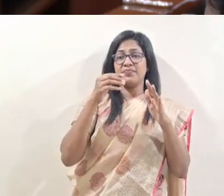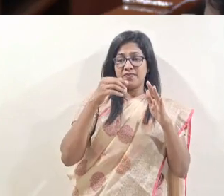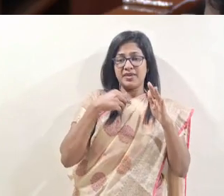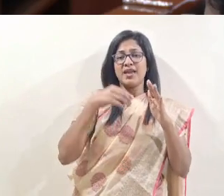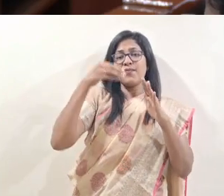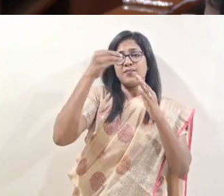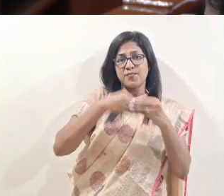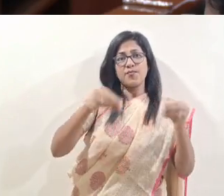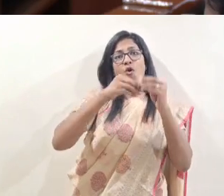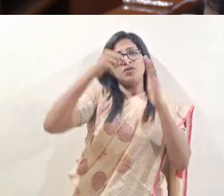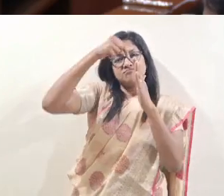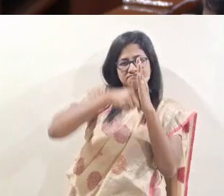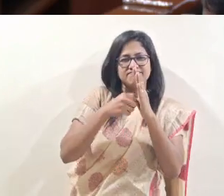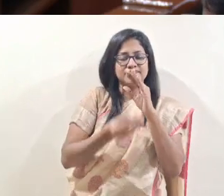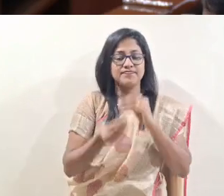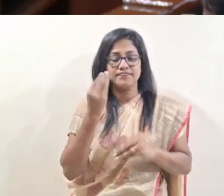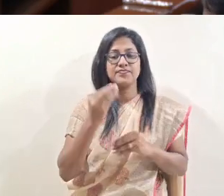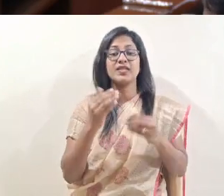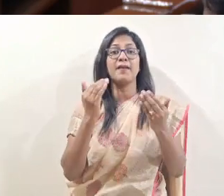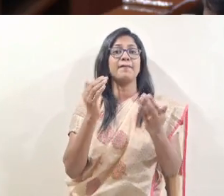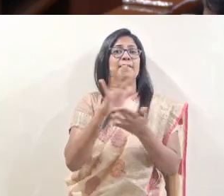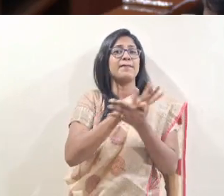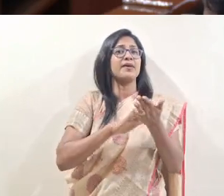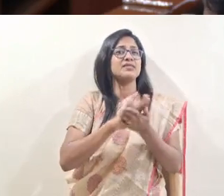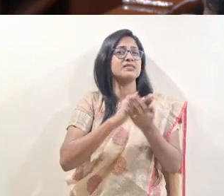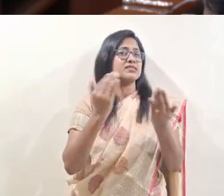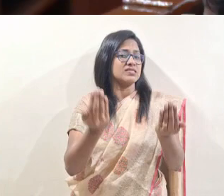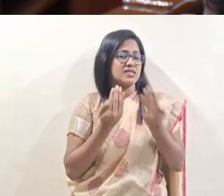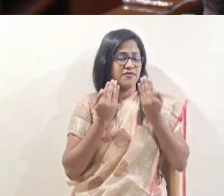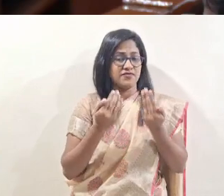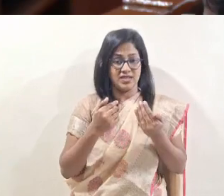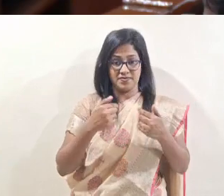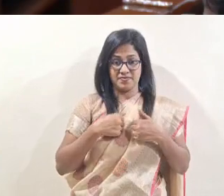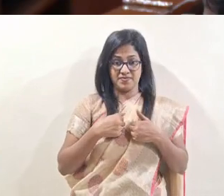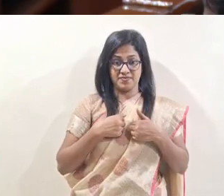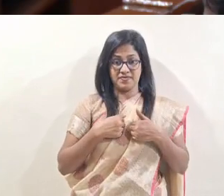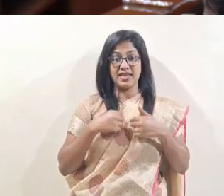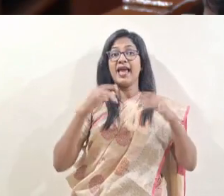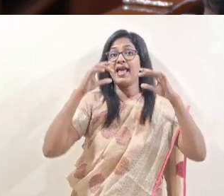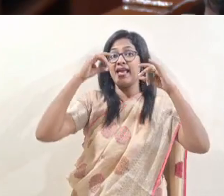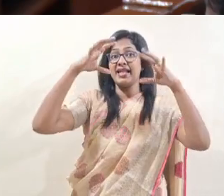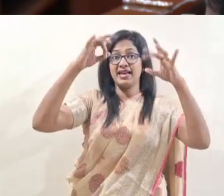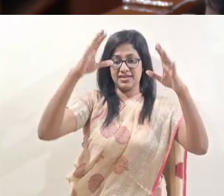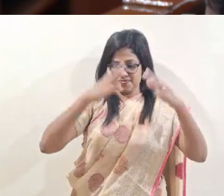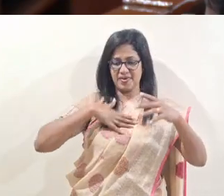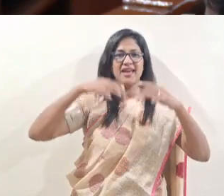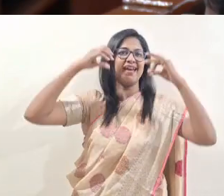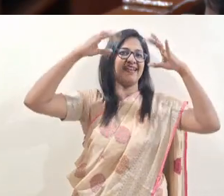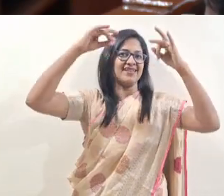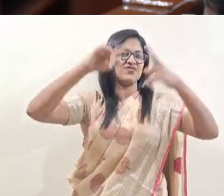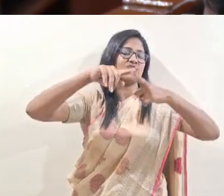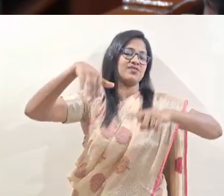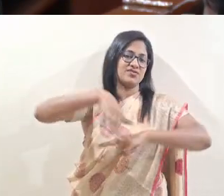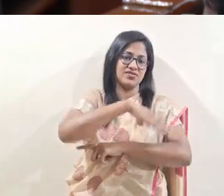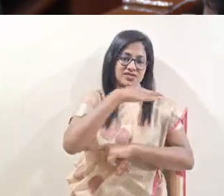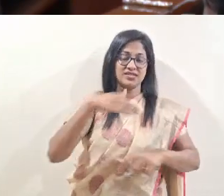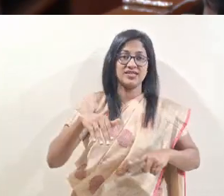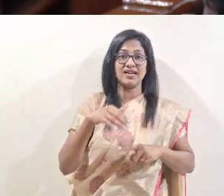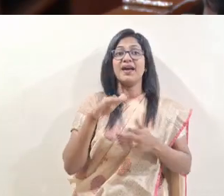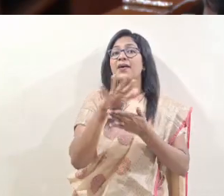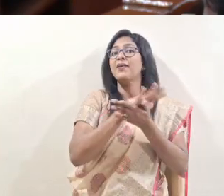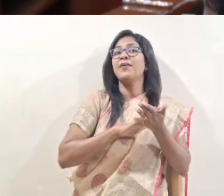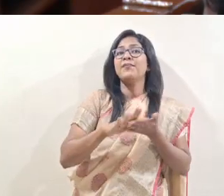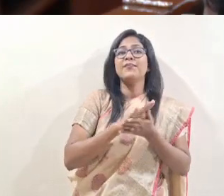that. I mean, I would say that the basic safety would be, I'm talking of electrical safety, of course, I'm an electrical engineer. So it would start from the